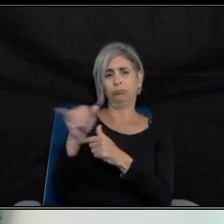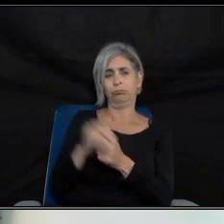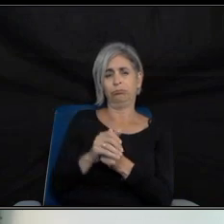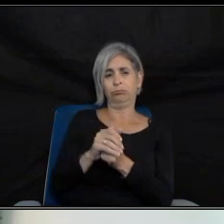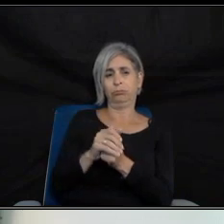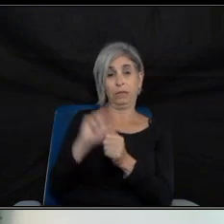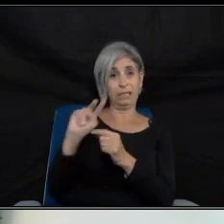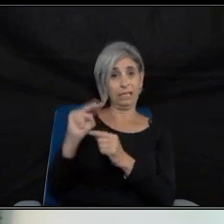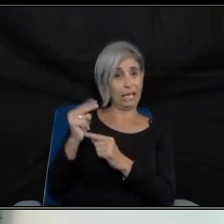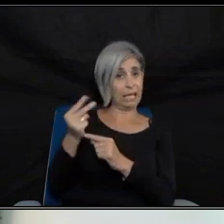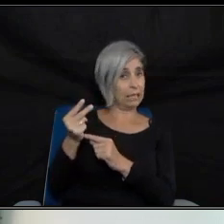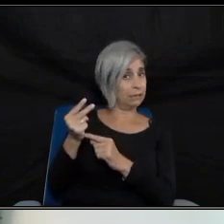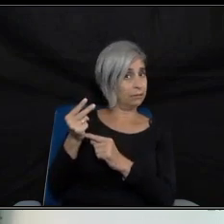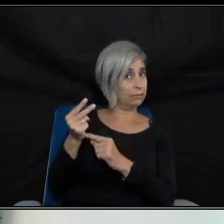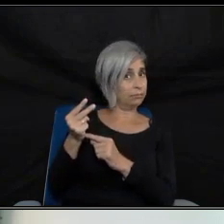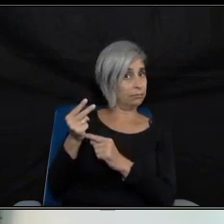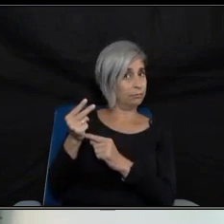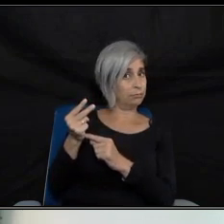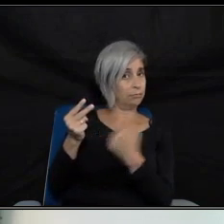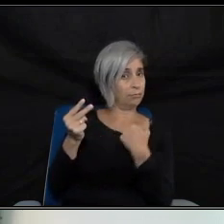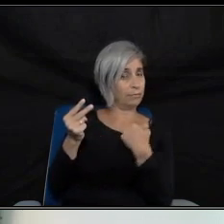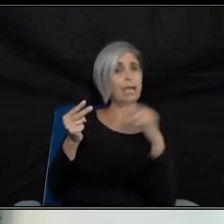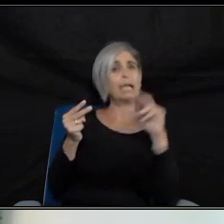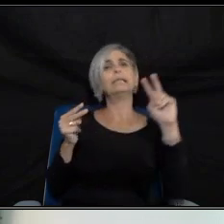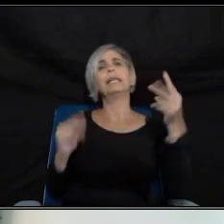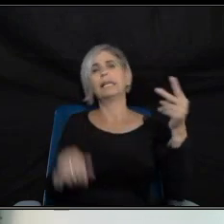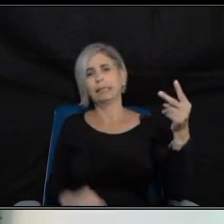Do I have a second? Second.